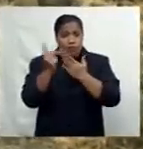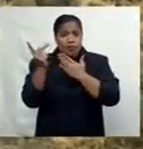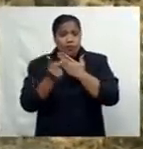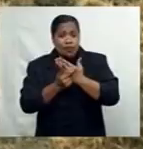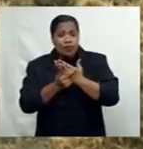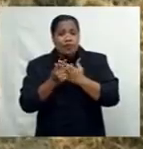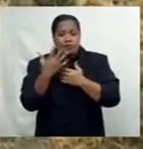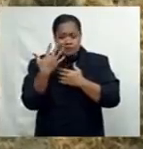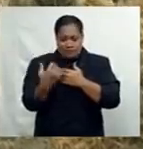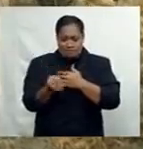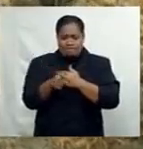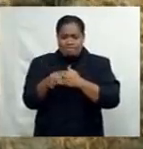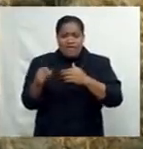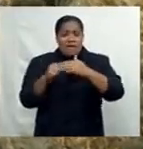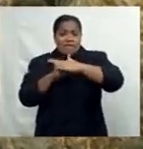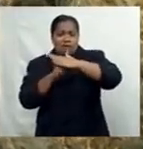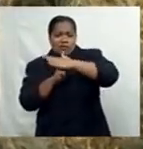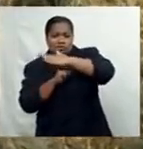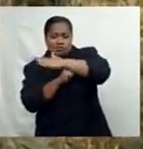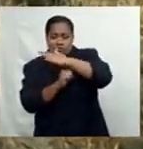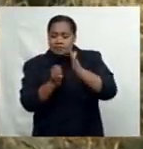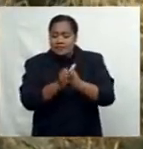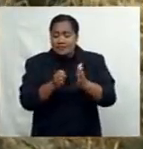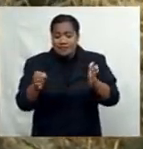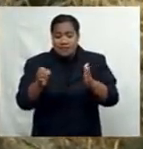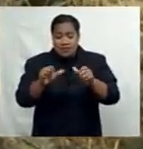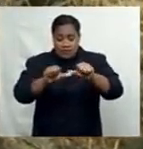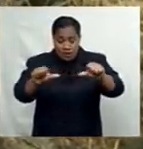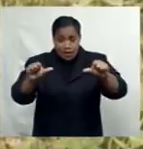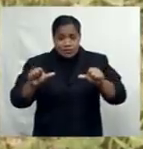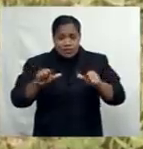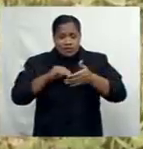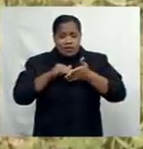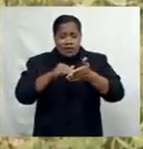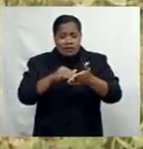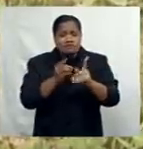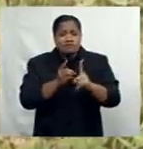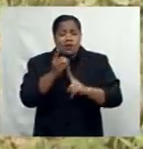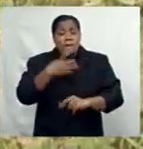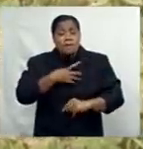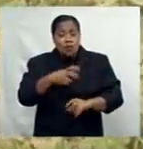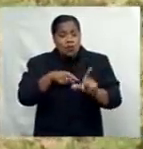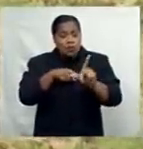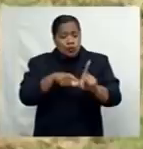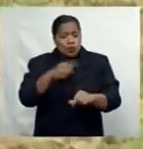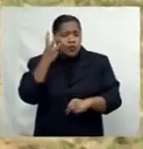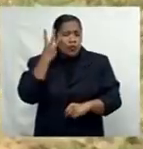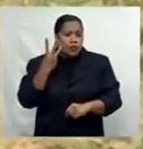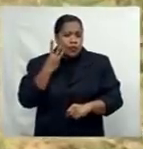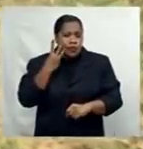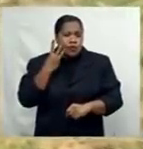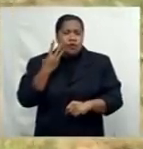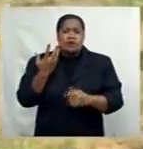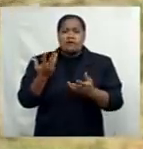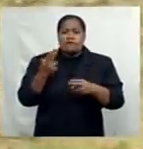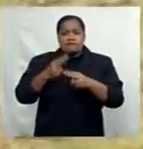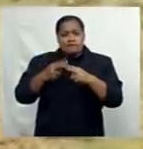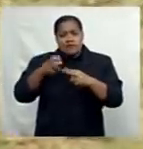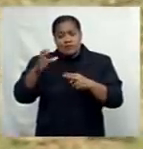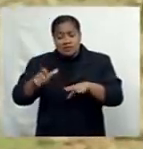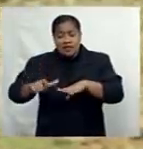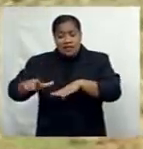the foundation to expand commercial agriculture, help develop more youths, women, households, farmers and landowners